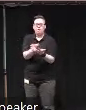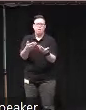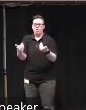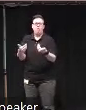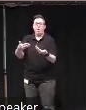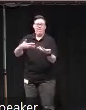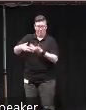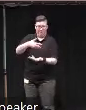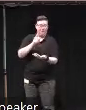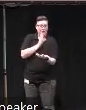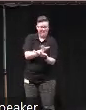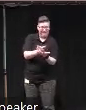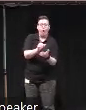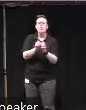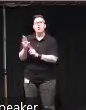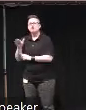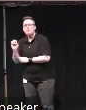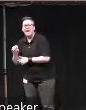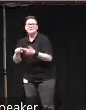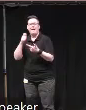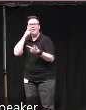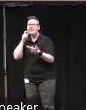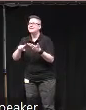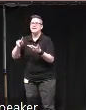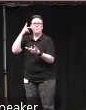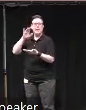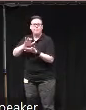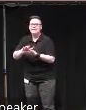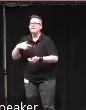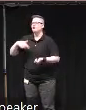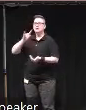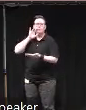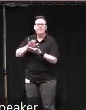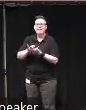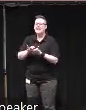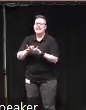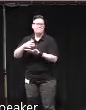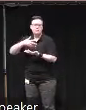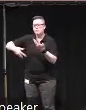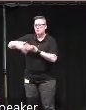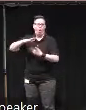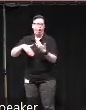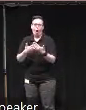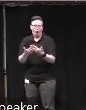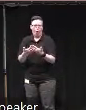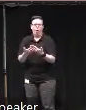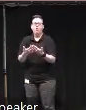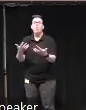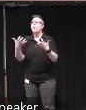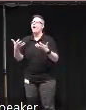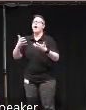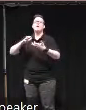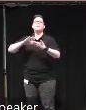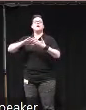race, ethnicity, political beliefs, religious belief, and all along, we want to be a